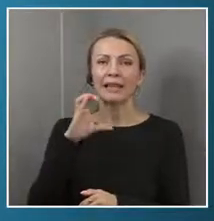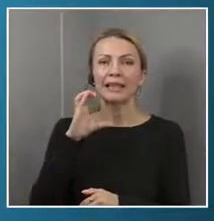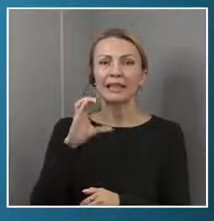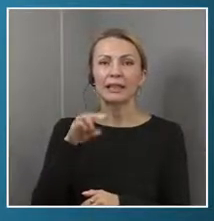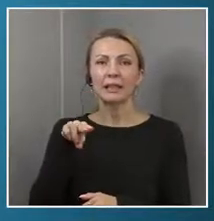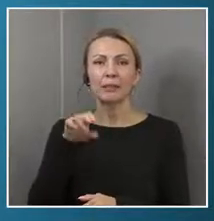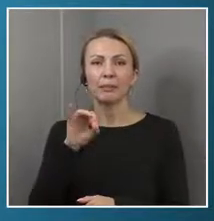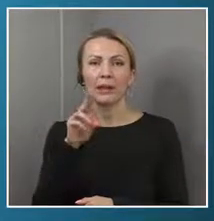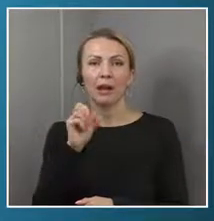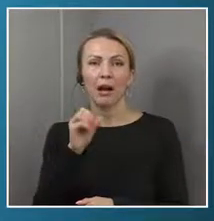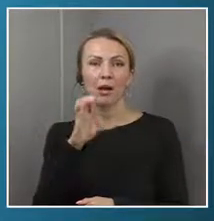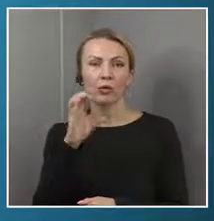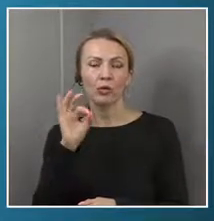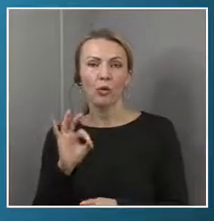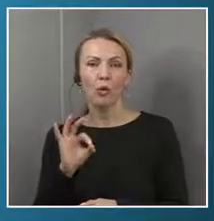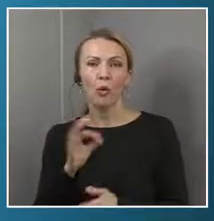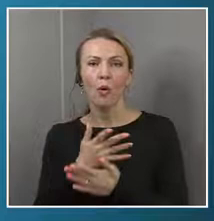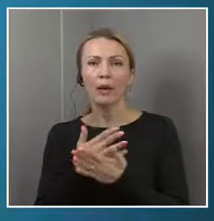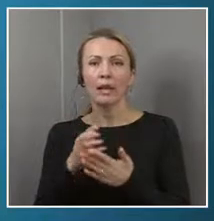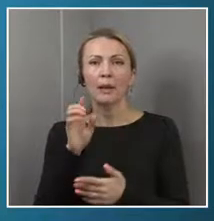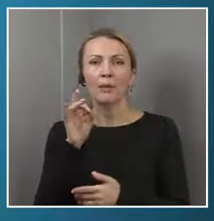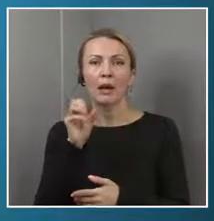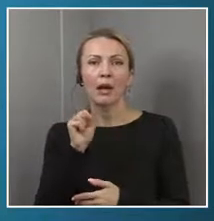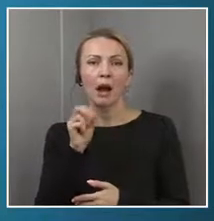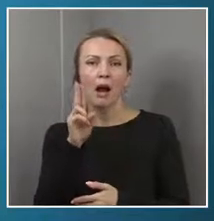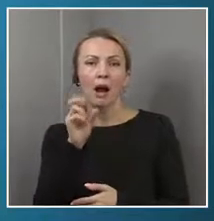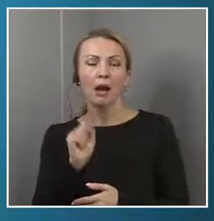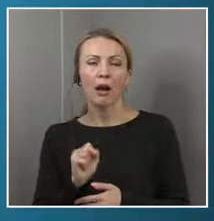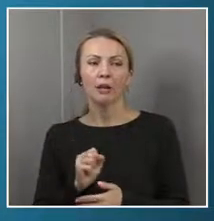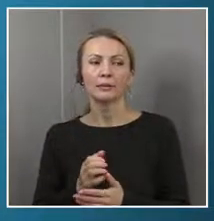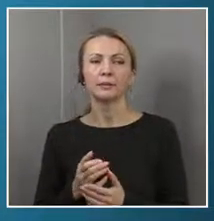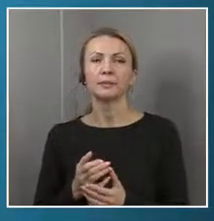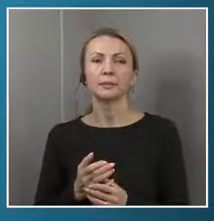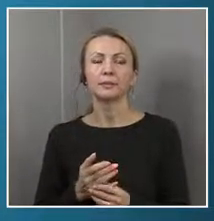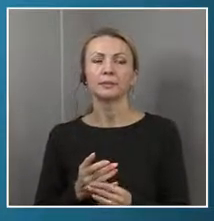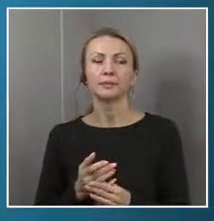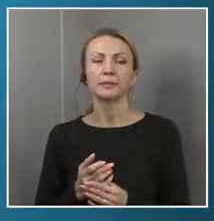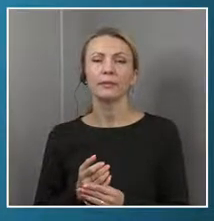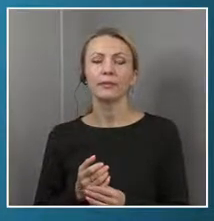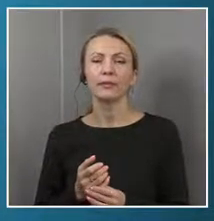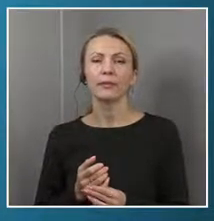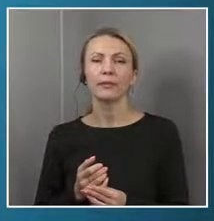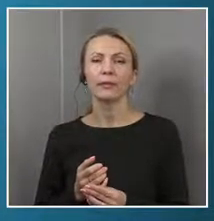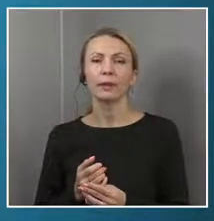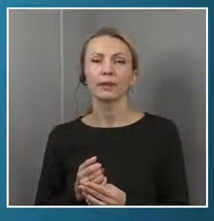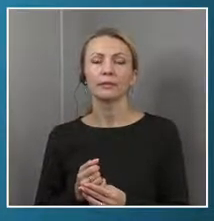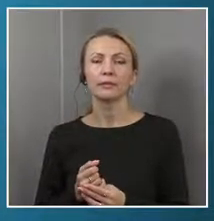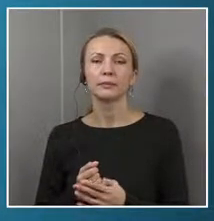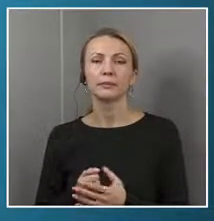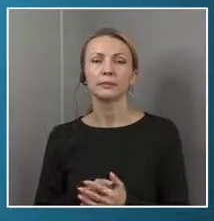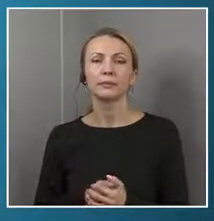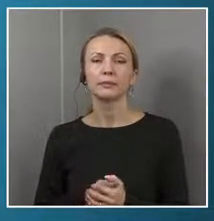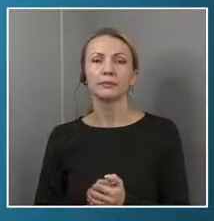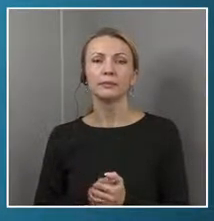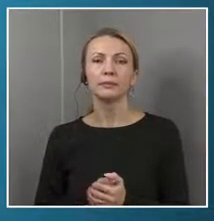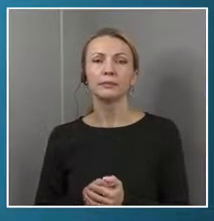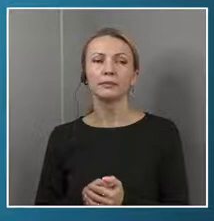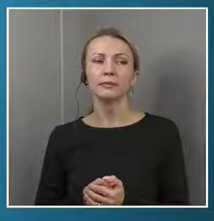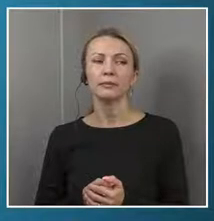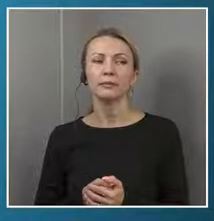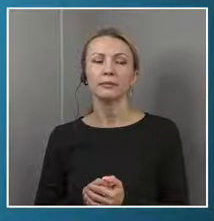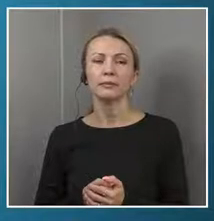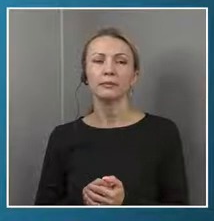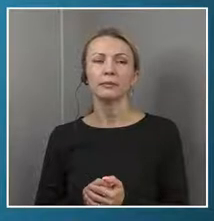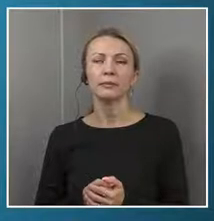others, like Castelli, burnished his gallery's image so that the art and that of his artists with